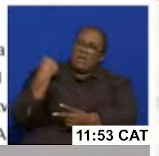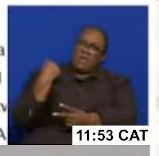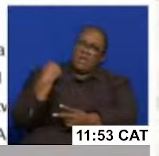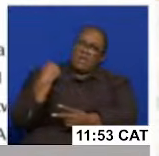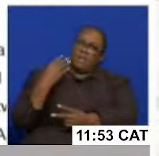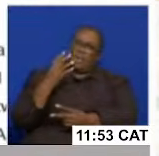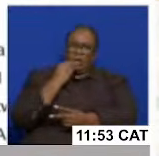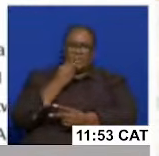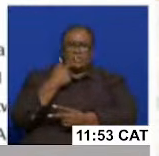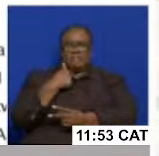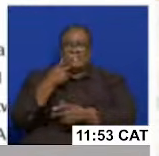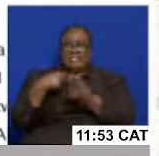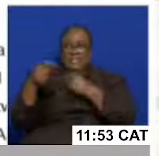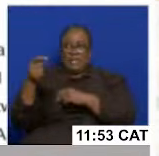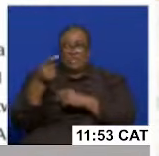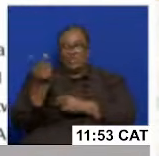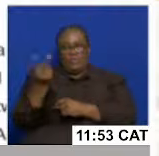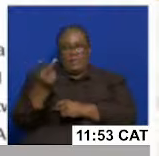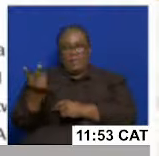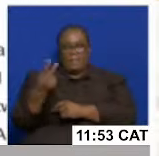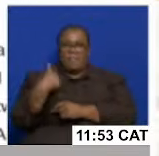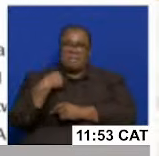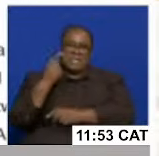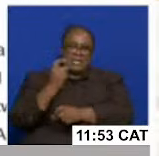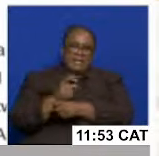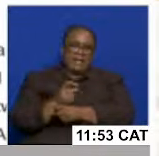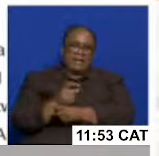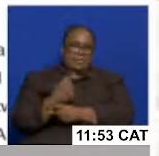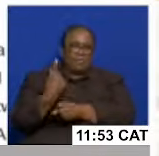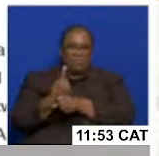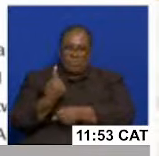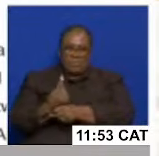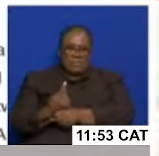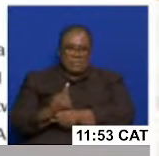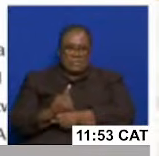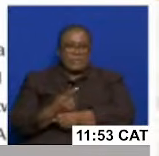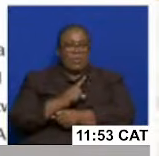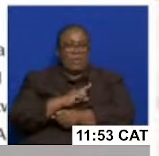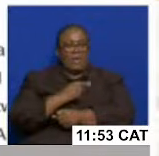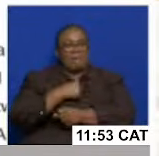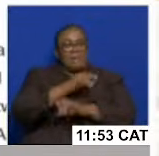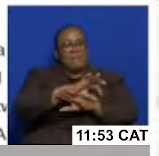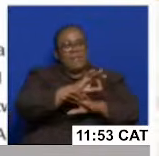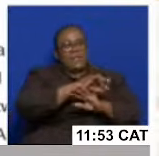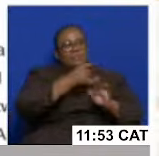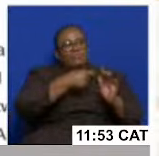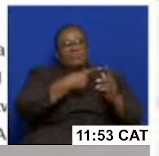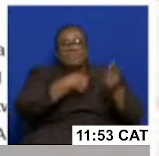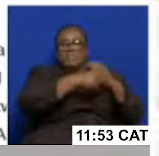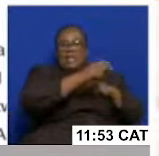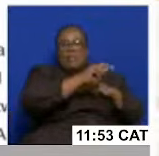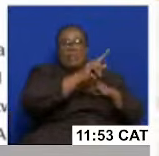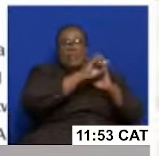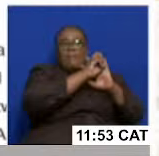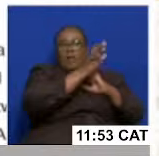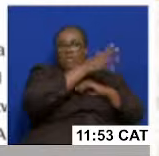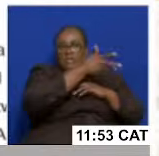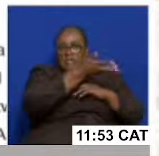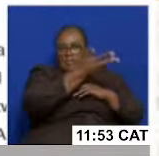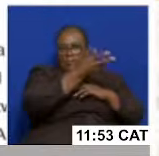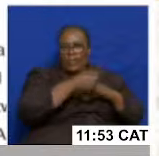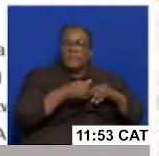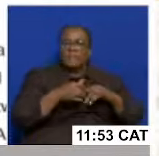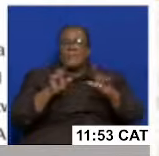them. I declined each time. In paragraph 6, he says, during the same week, I also know